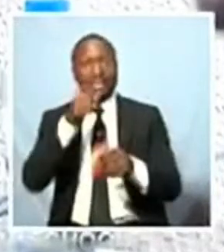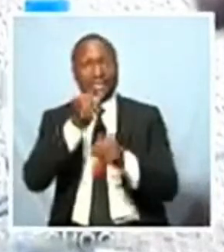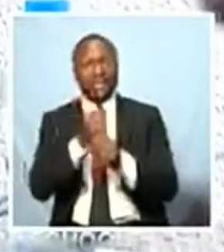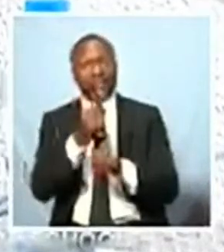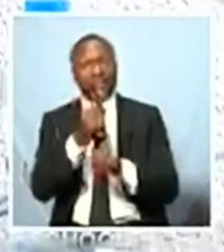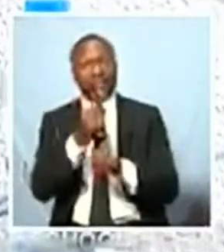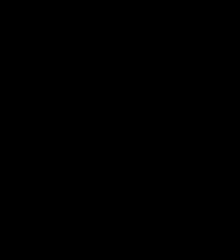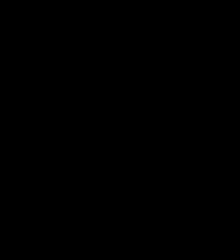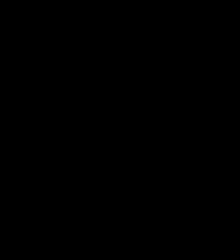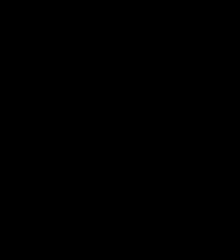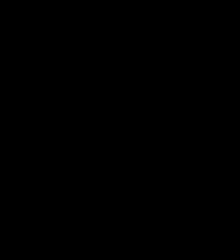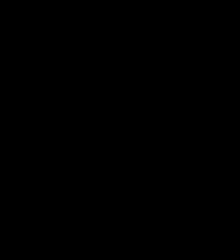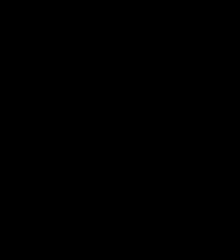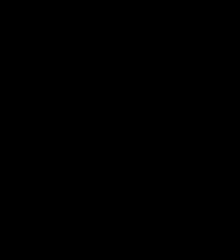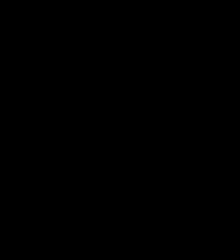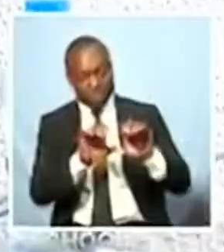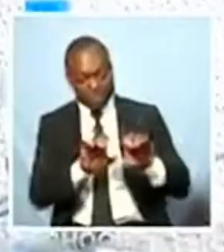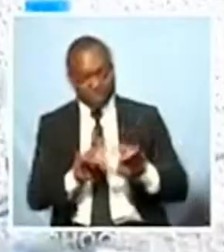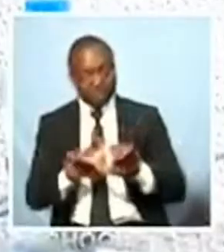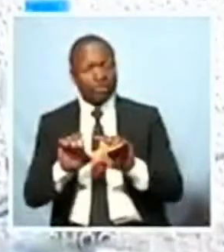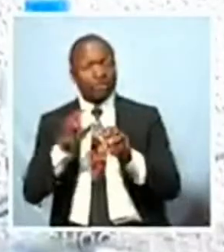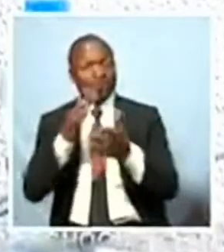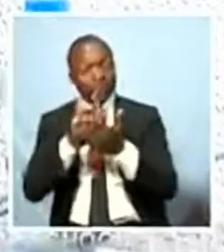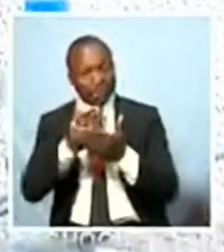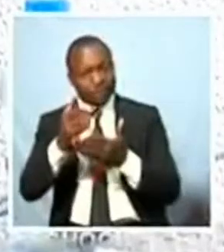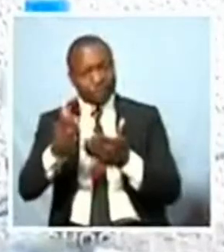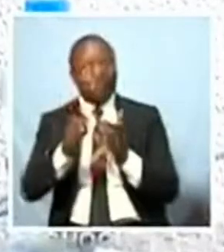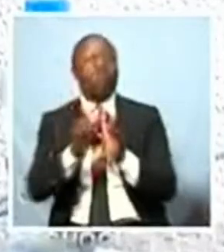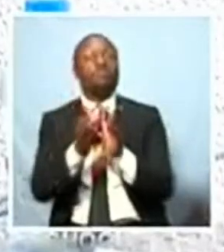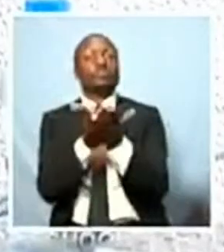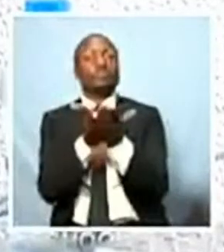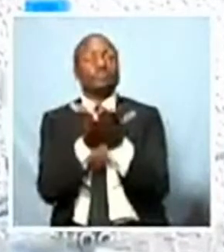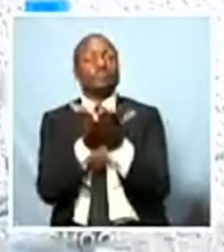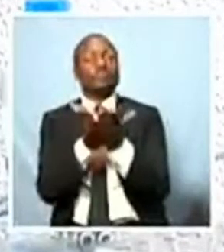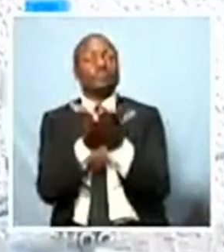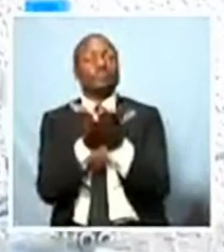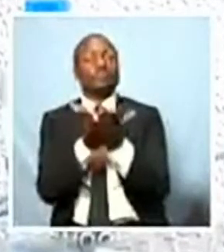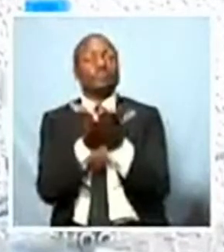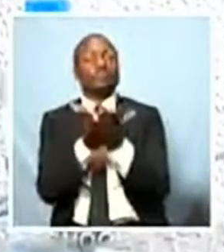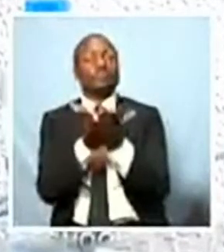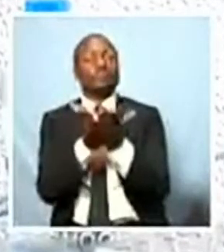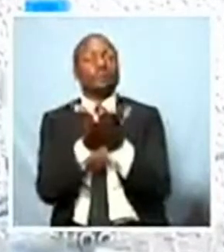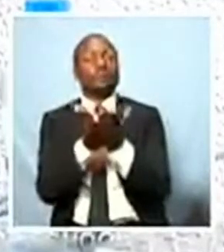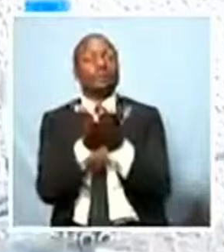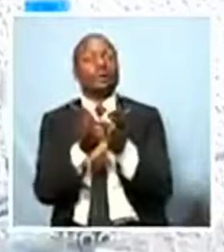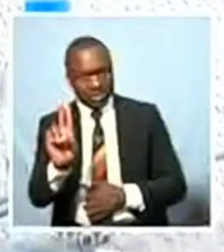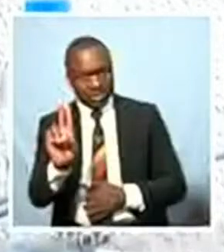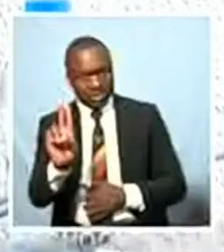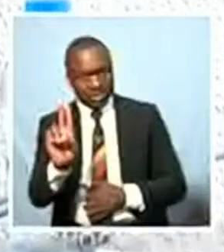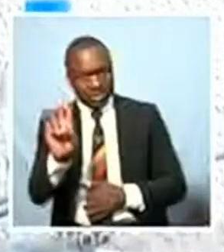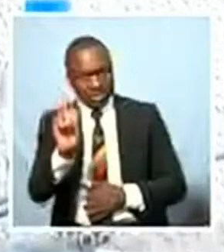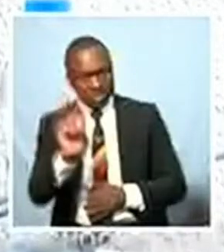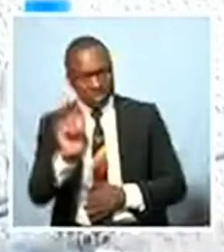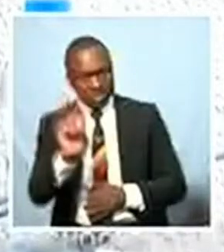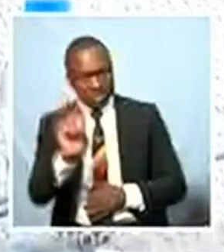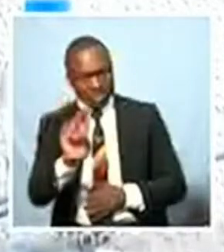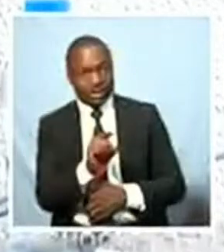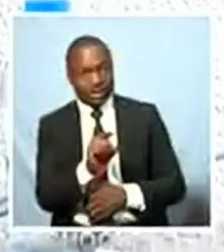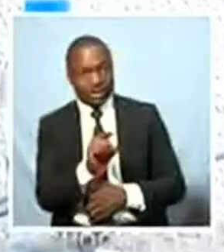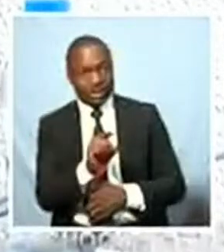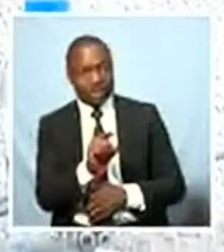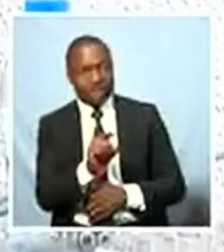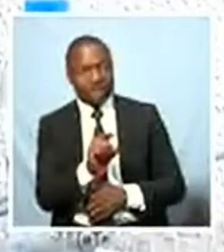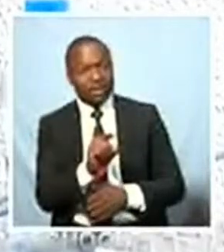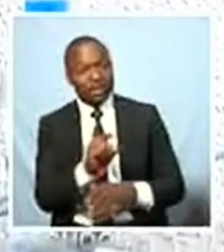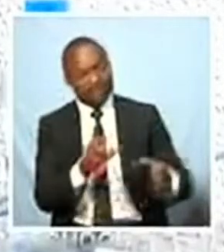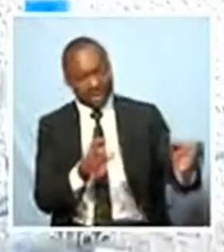What we did was we bought all the books that the teacher was, and she was doing homework, and we